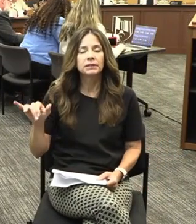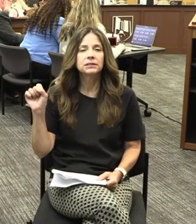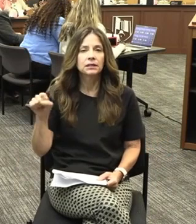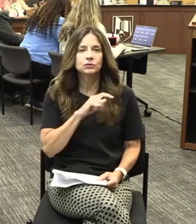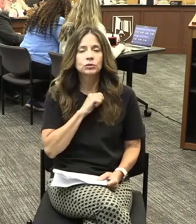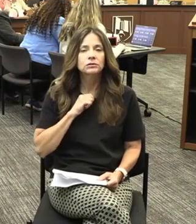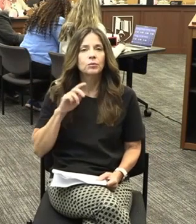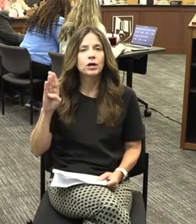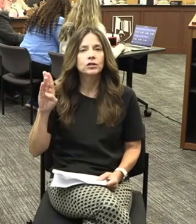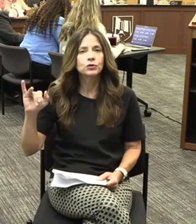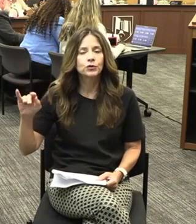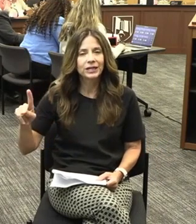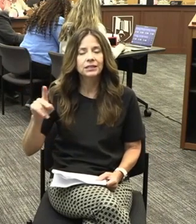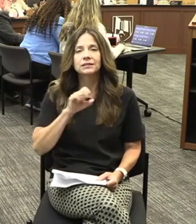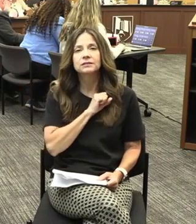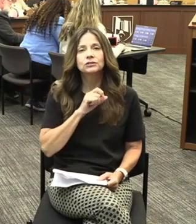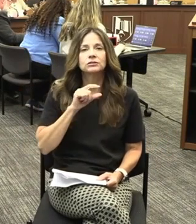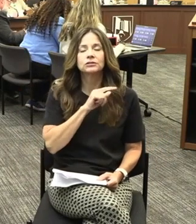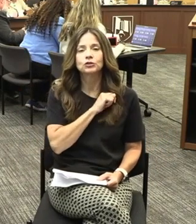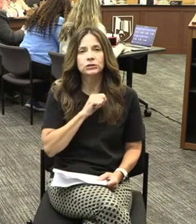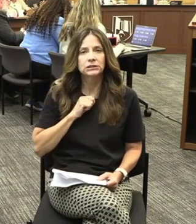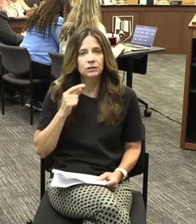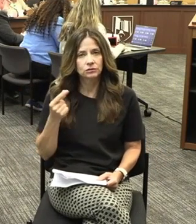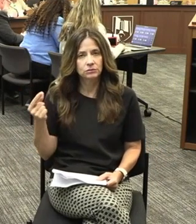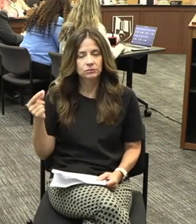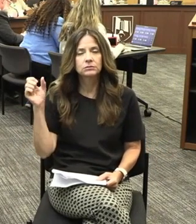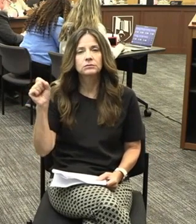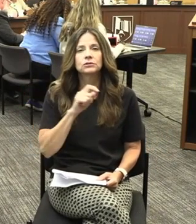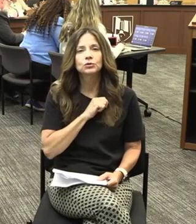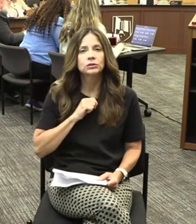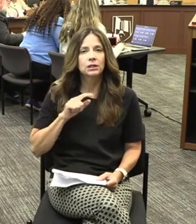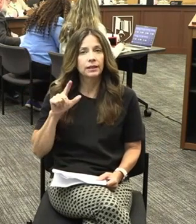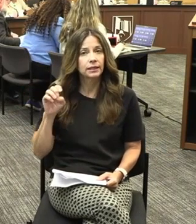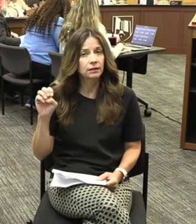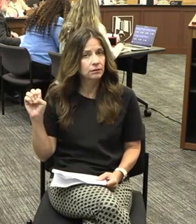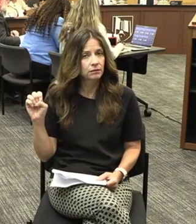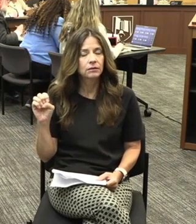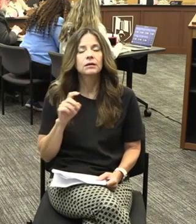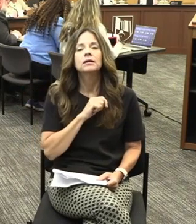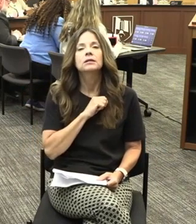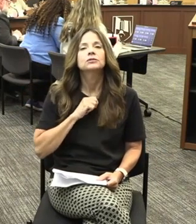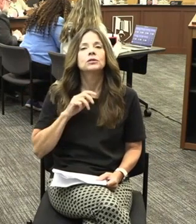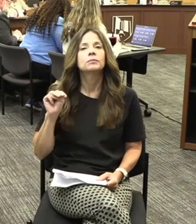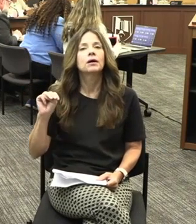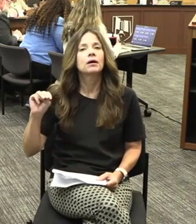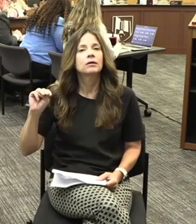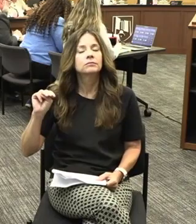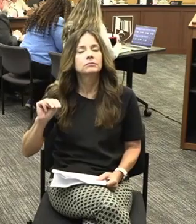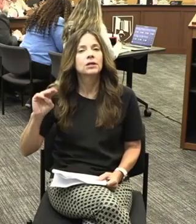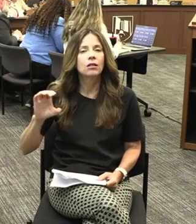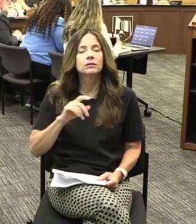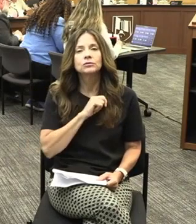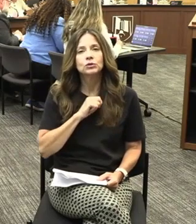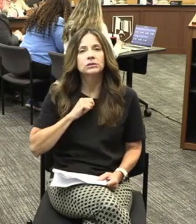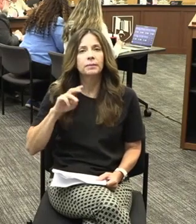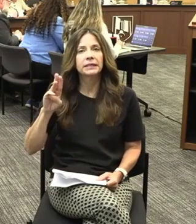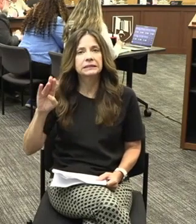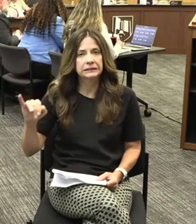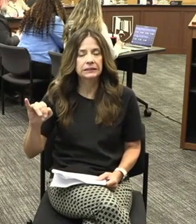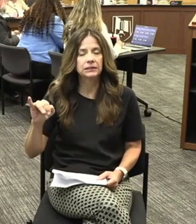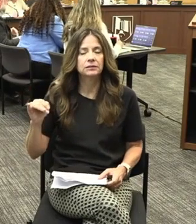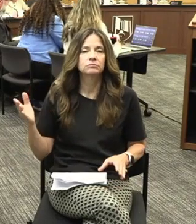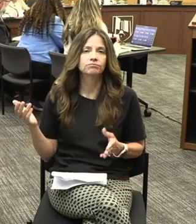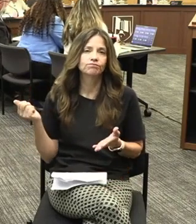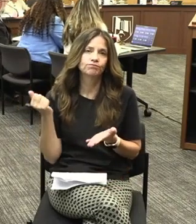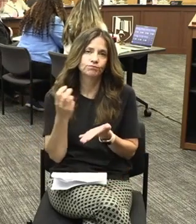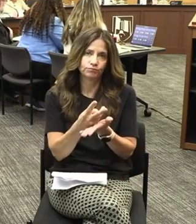Broderick. Yes. Trustee Garcia again. Yes. Trustee Lee. Trustee McCullum. Yes. Trustee Budzinski. Yes. Motion